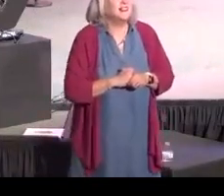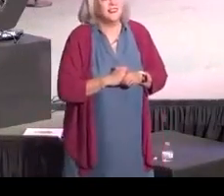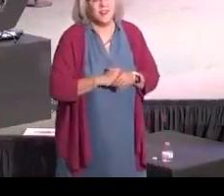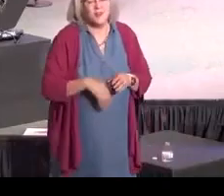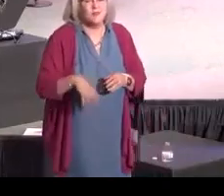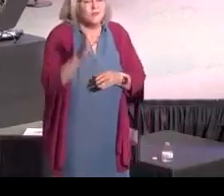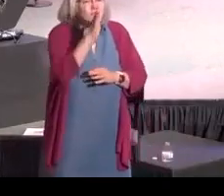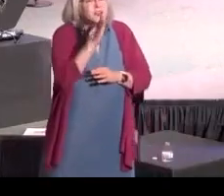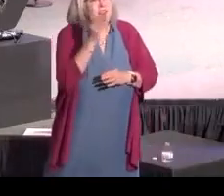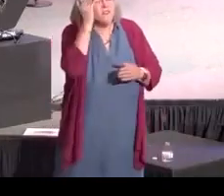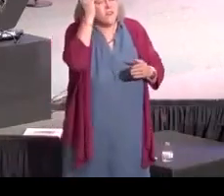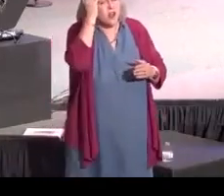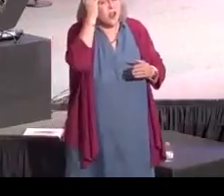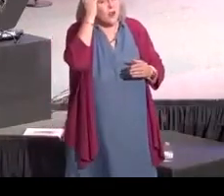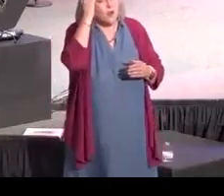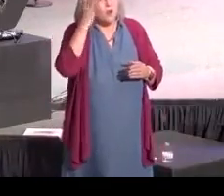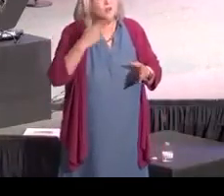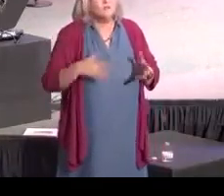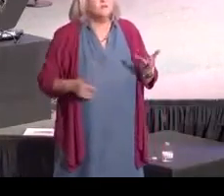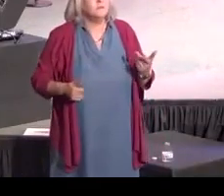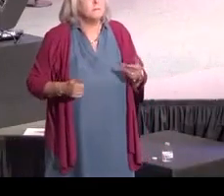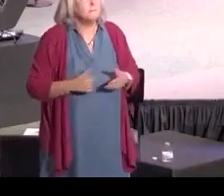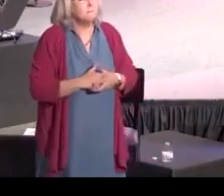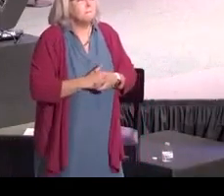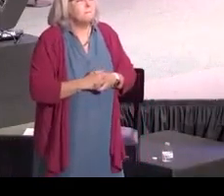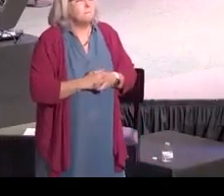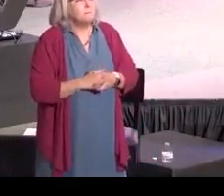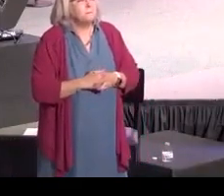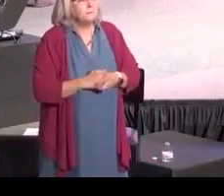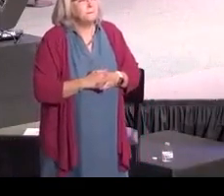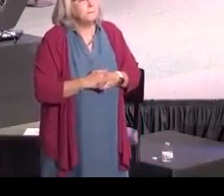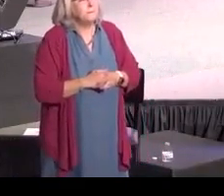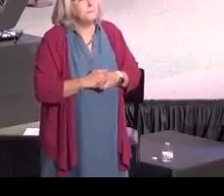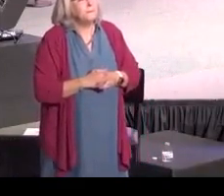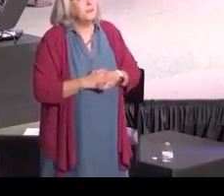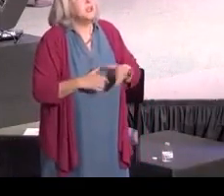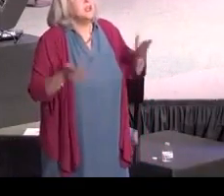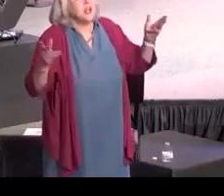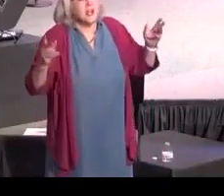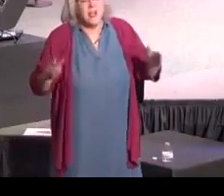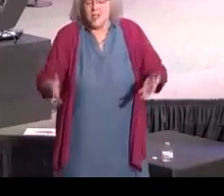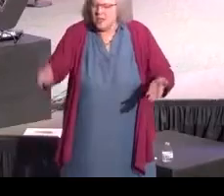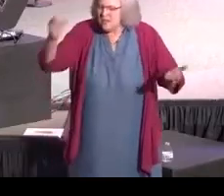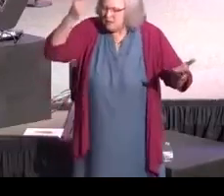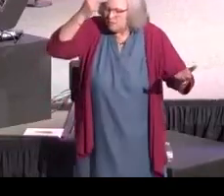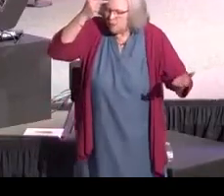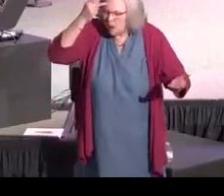know they were believers by the way they treated other people. This person